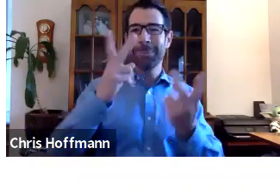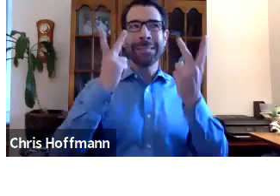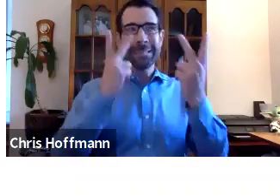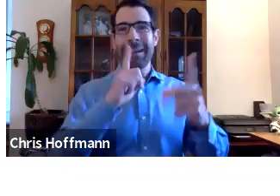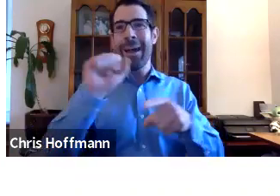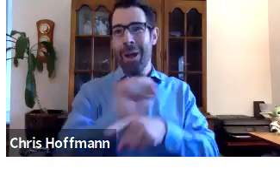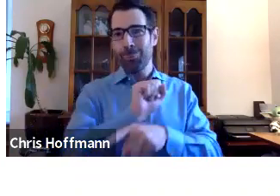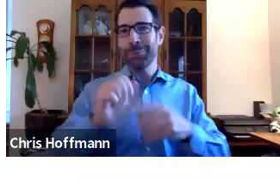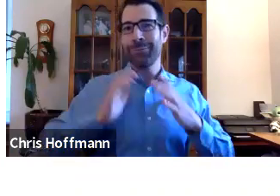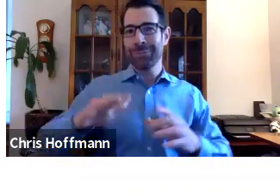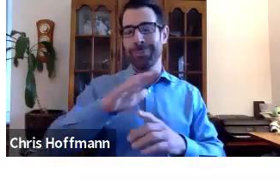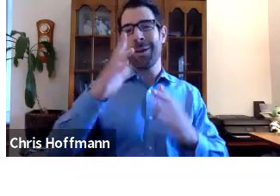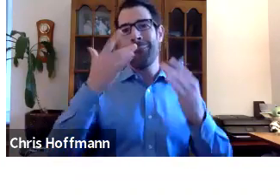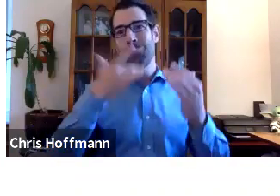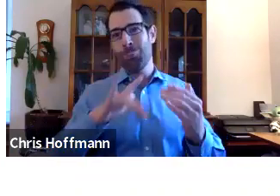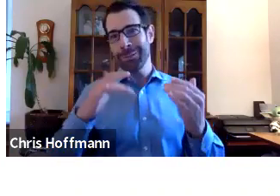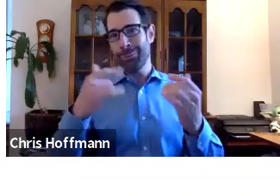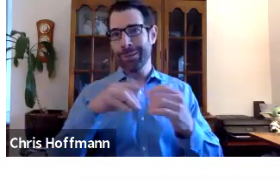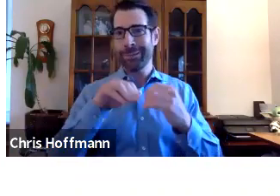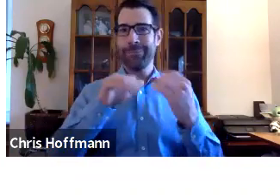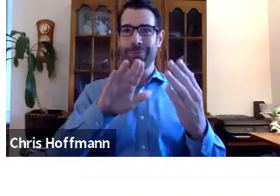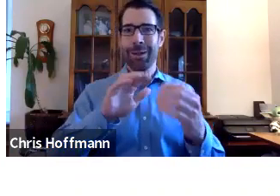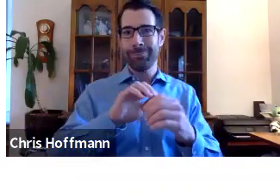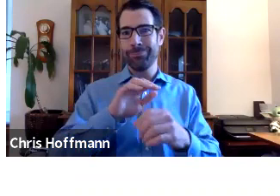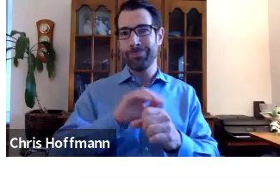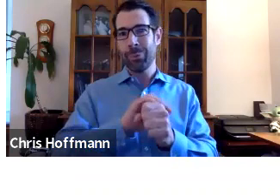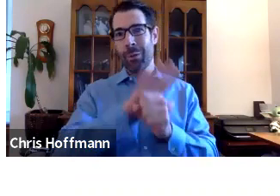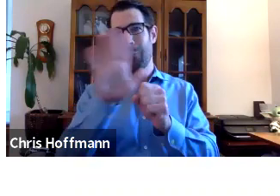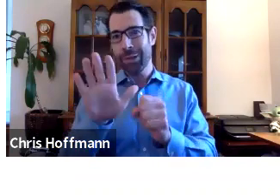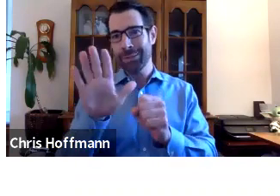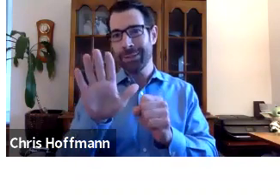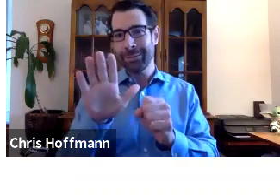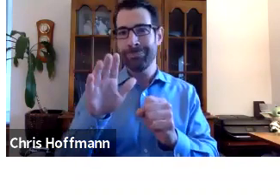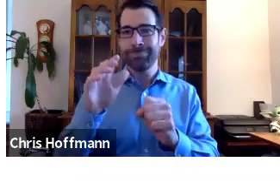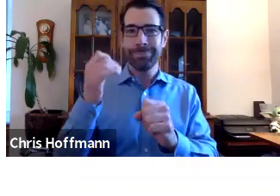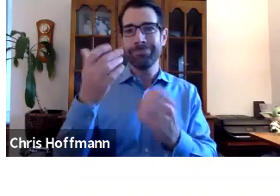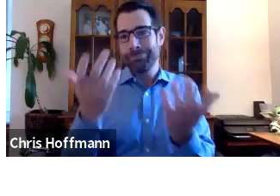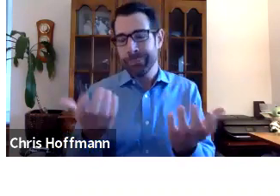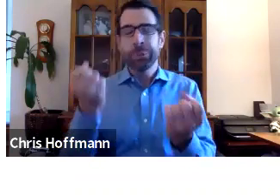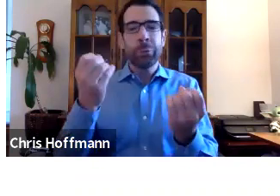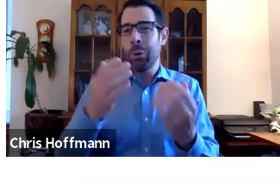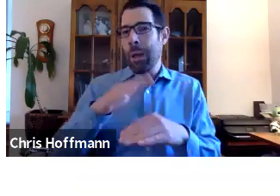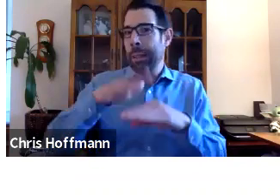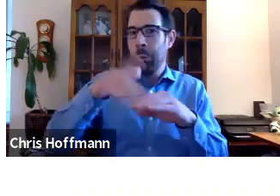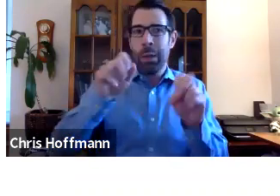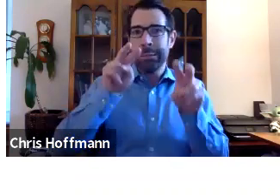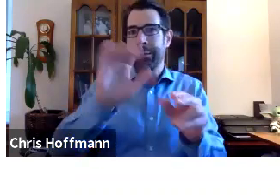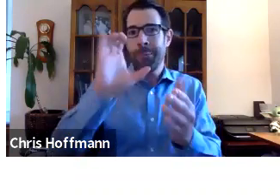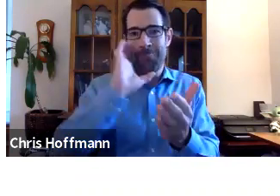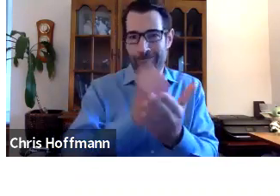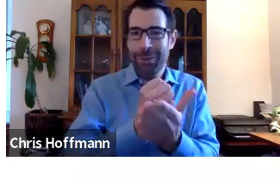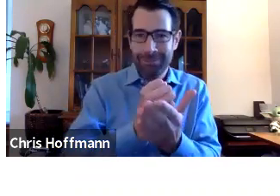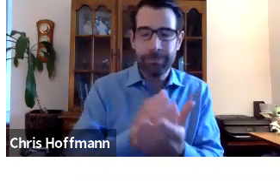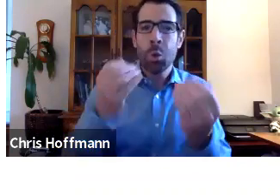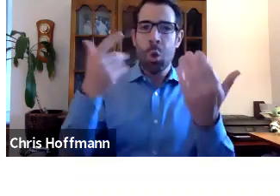go over these, and I would love to welcome you all to campus to see these projects in person, but unfortunately, because of the pandemic, we're not able to do